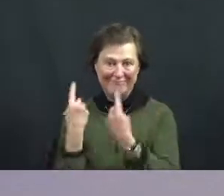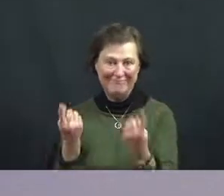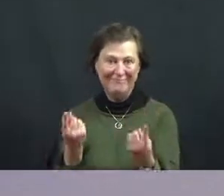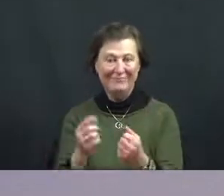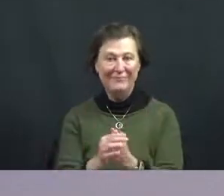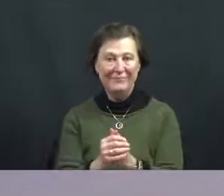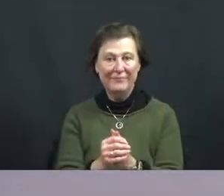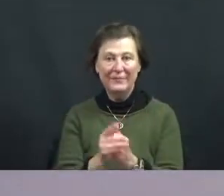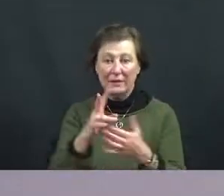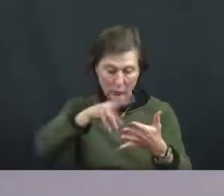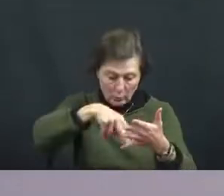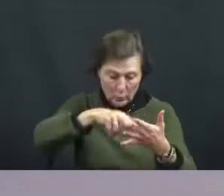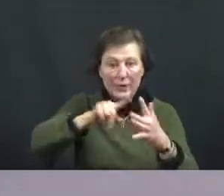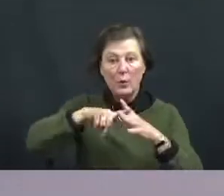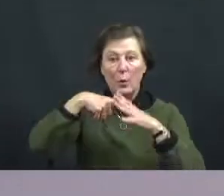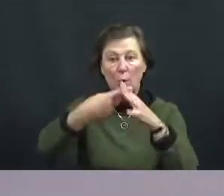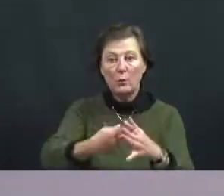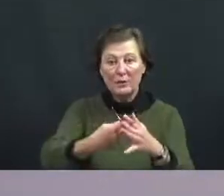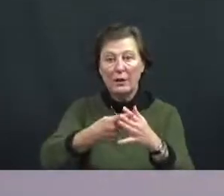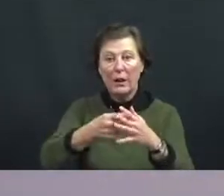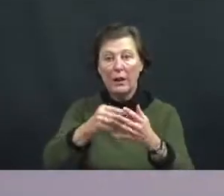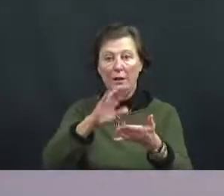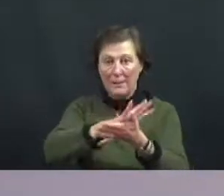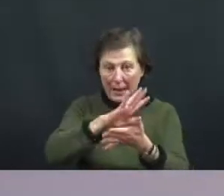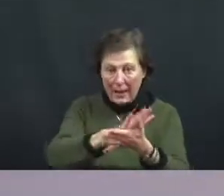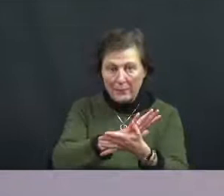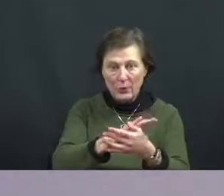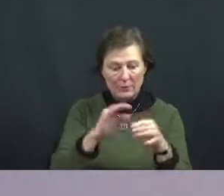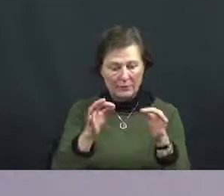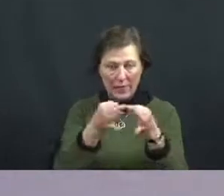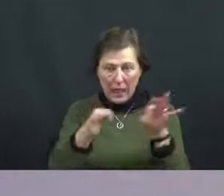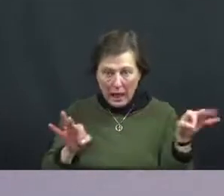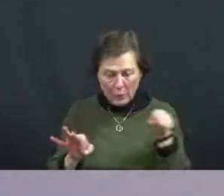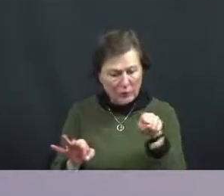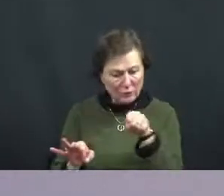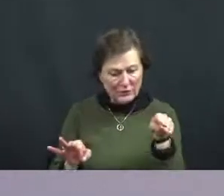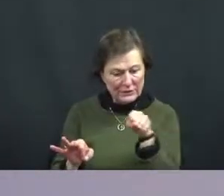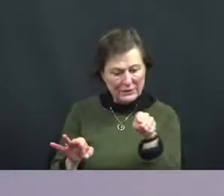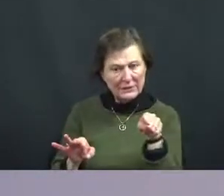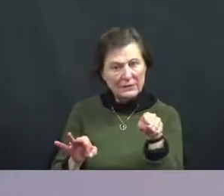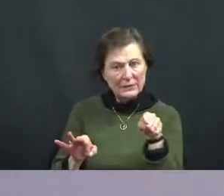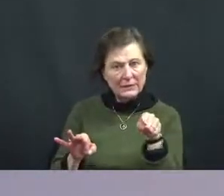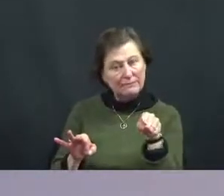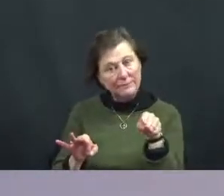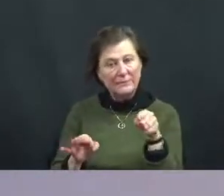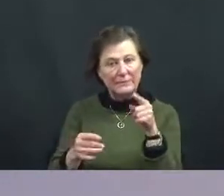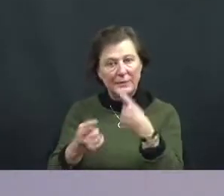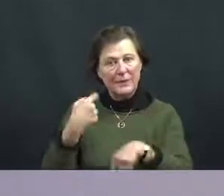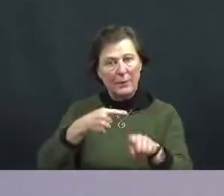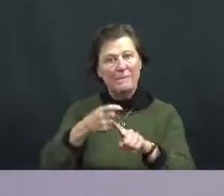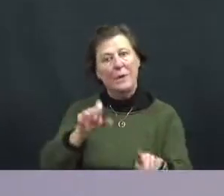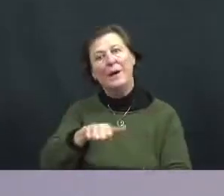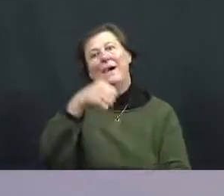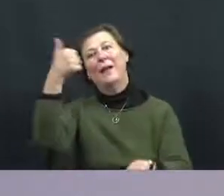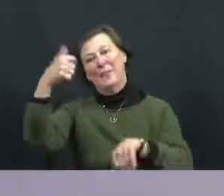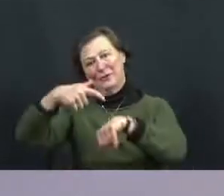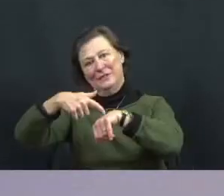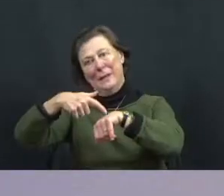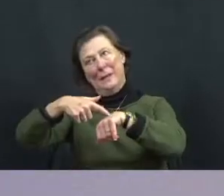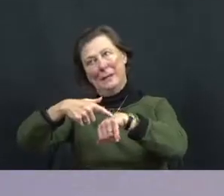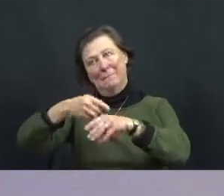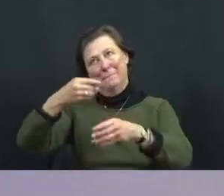If you read the original founding documents, the language comes from another age.